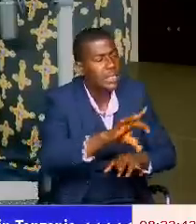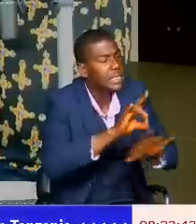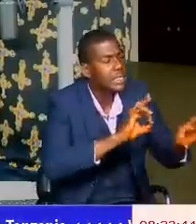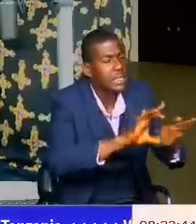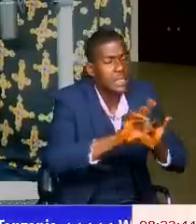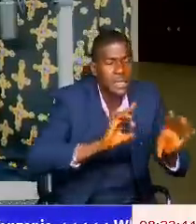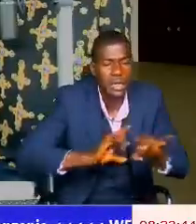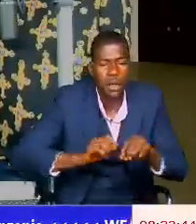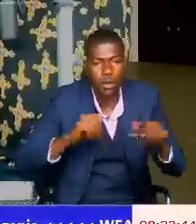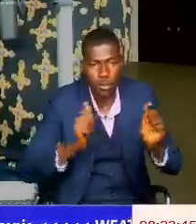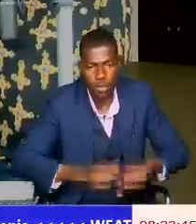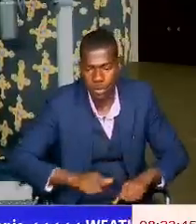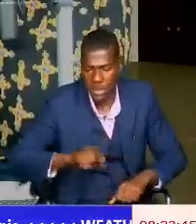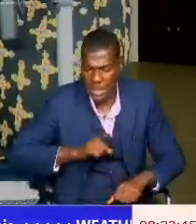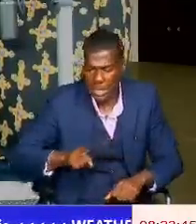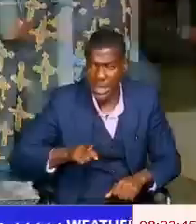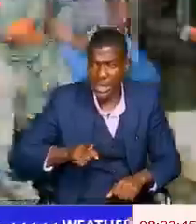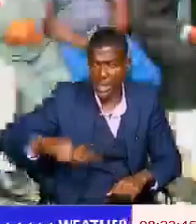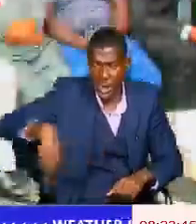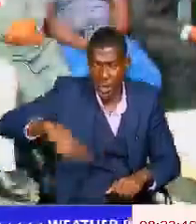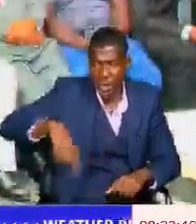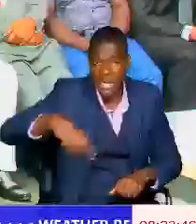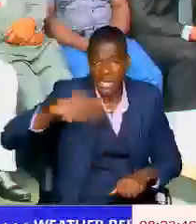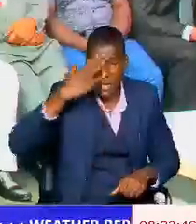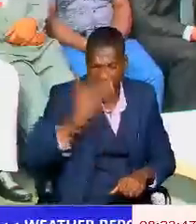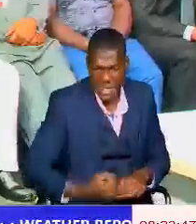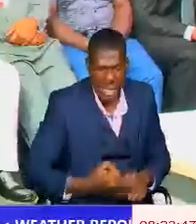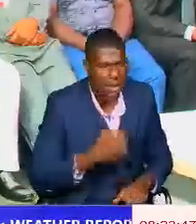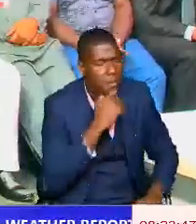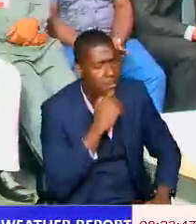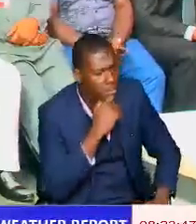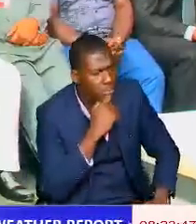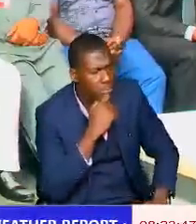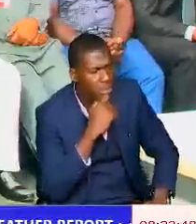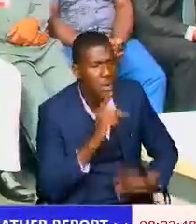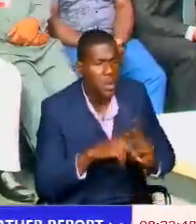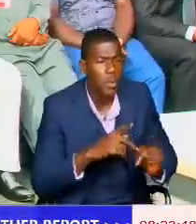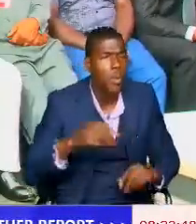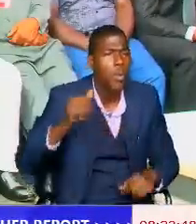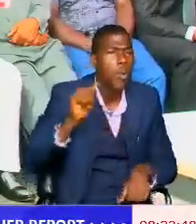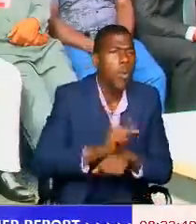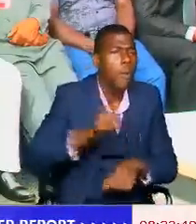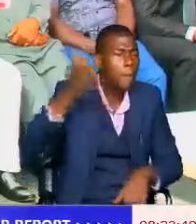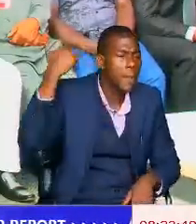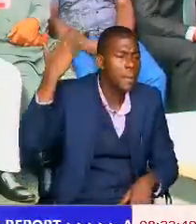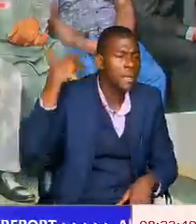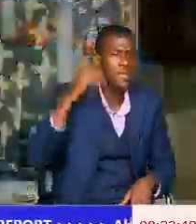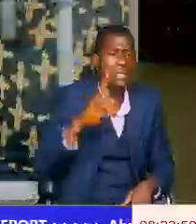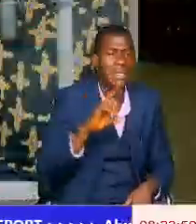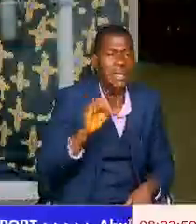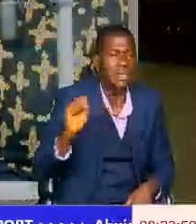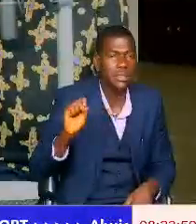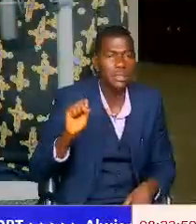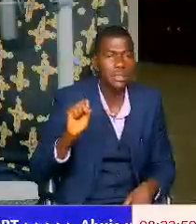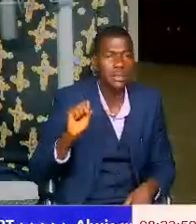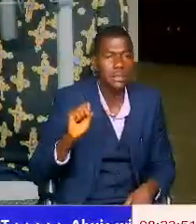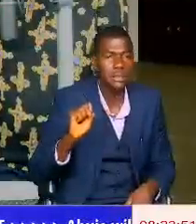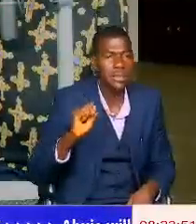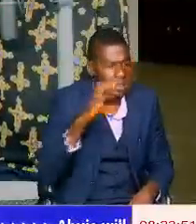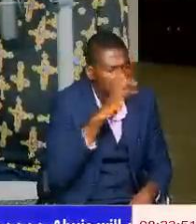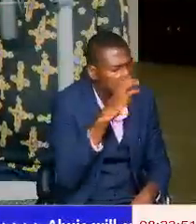fit decide during the recruitment. They go look for retired DSS. Make them